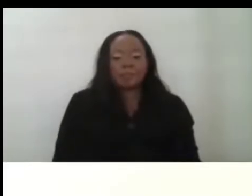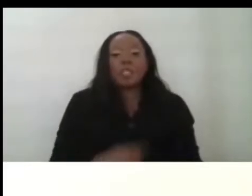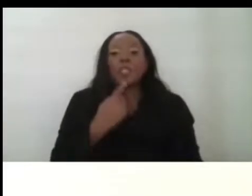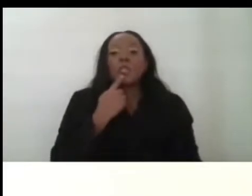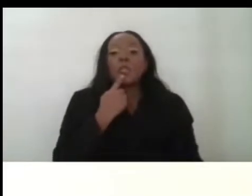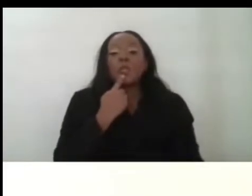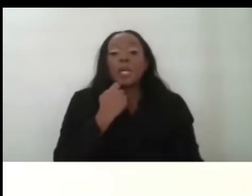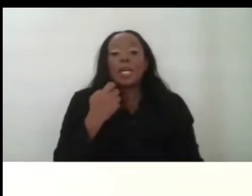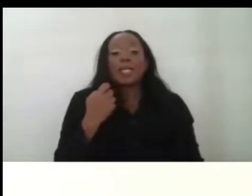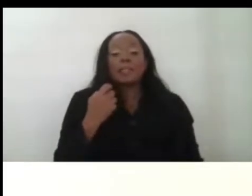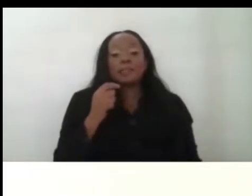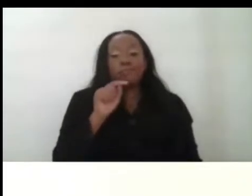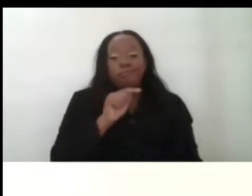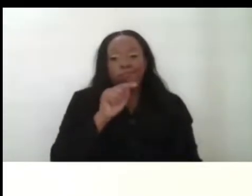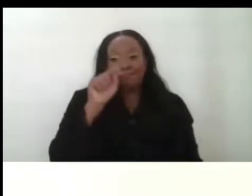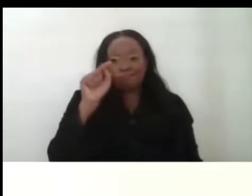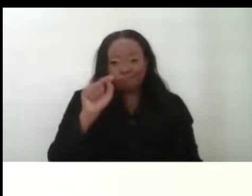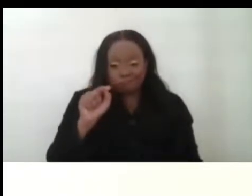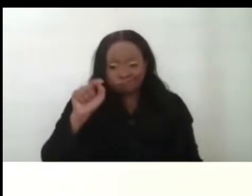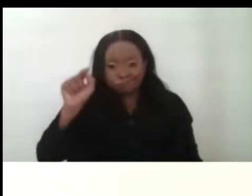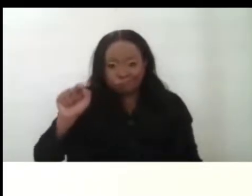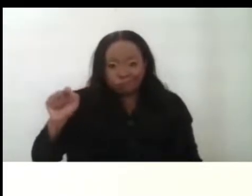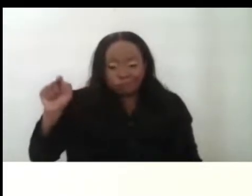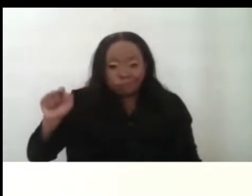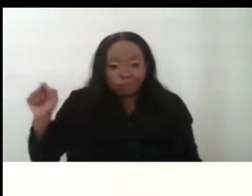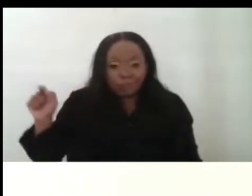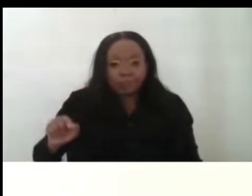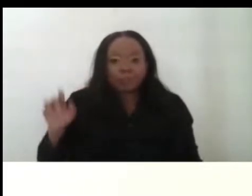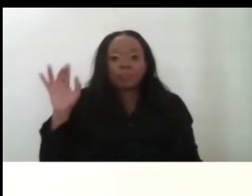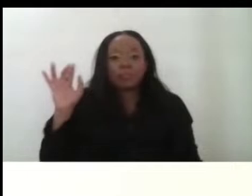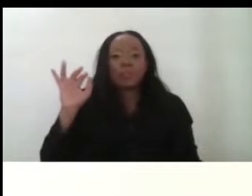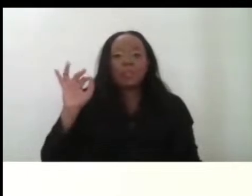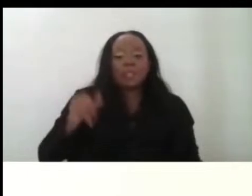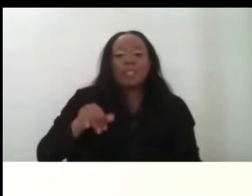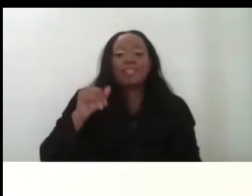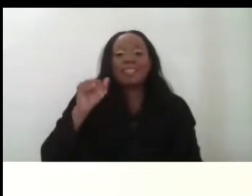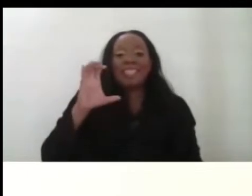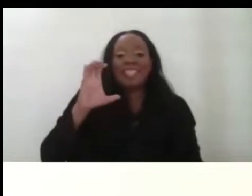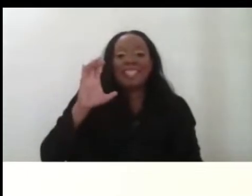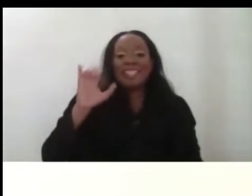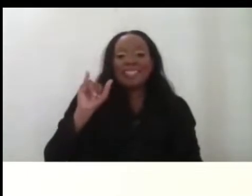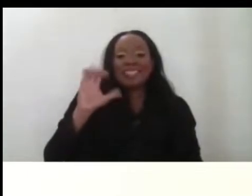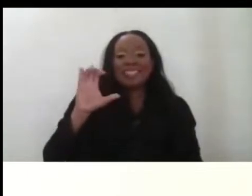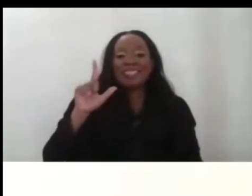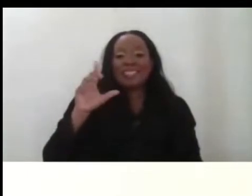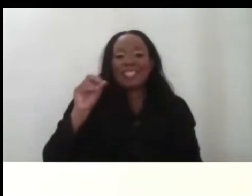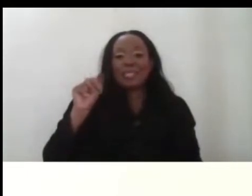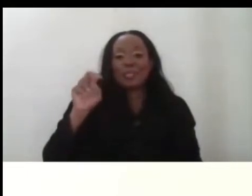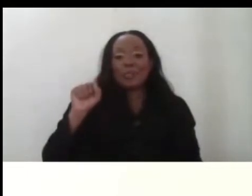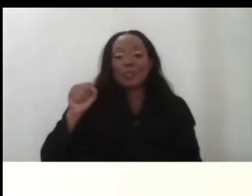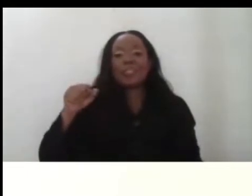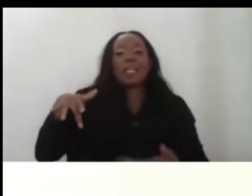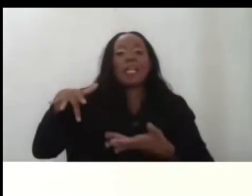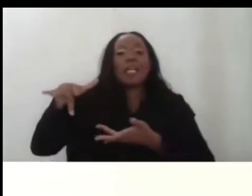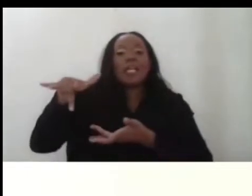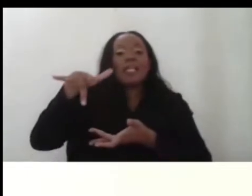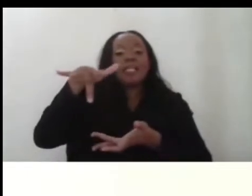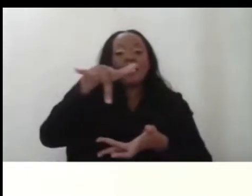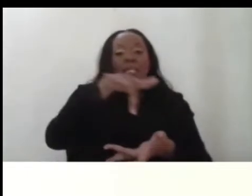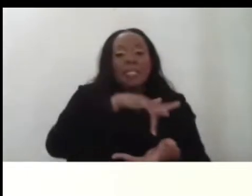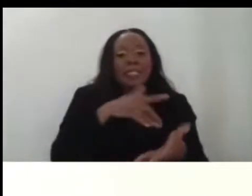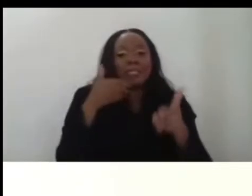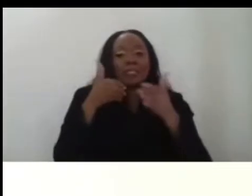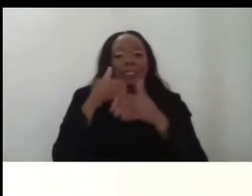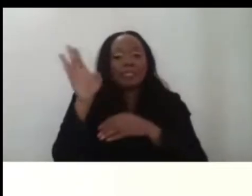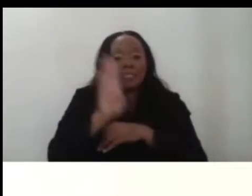graph, the red line is basically tropical cyclone centers that pass within 150 kilometers of Barbados with 30-year periods